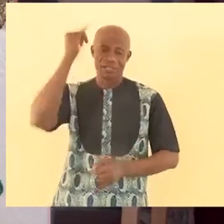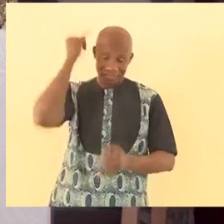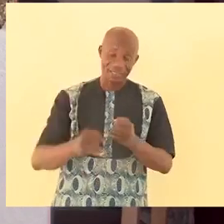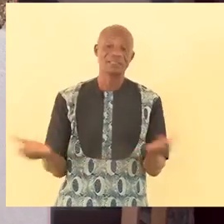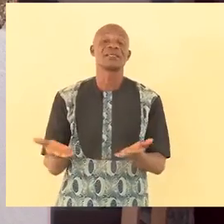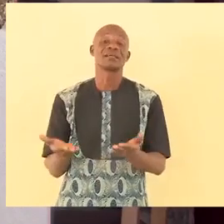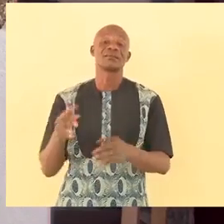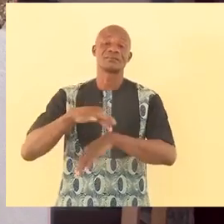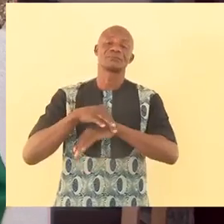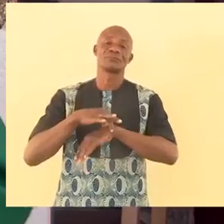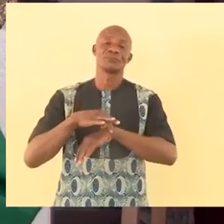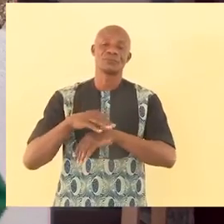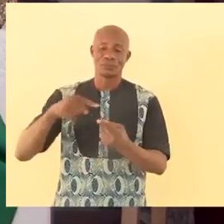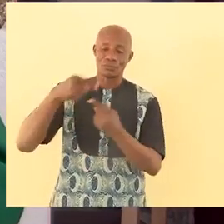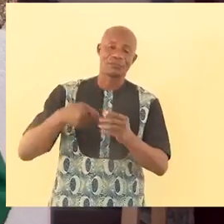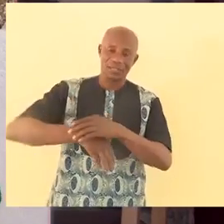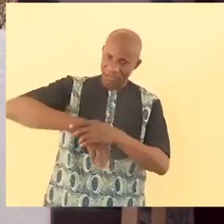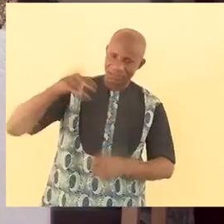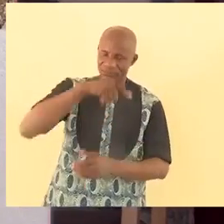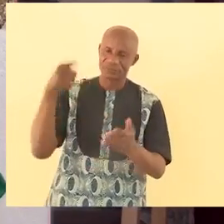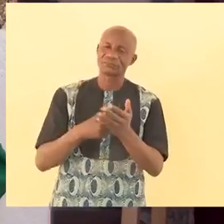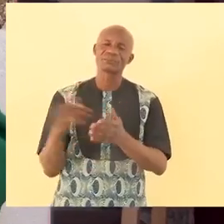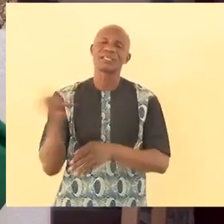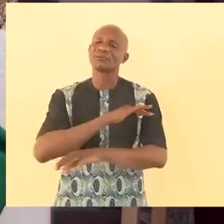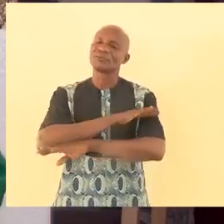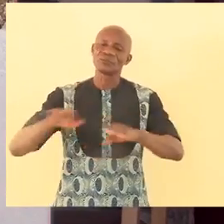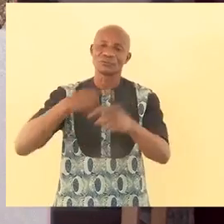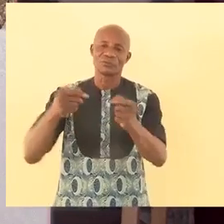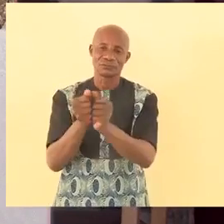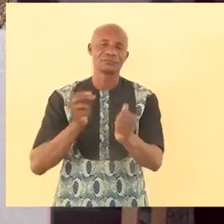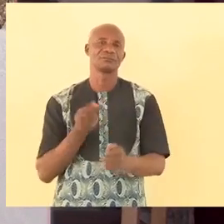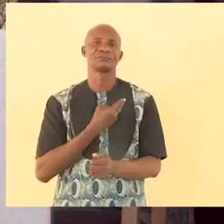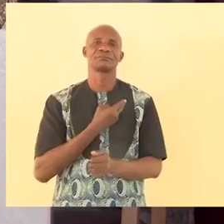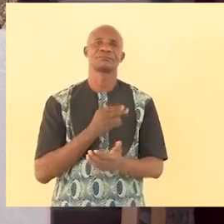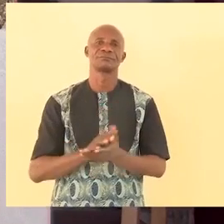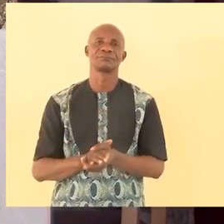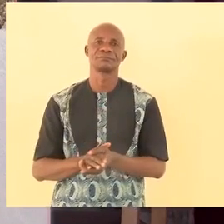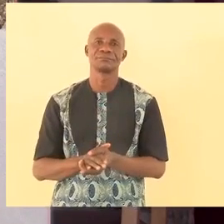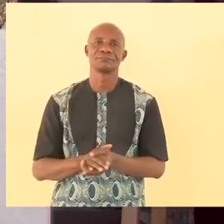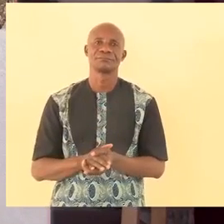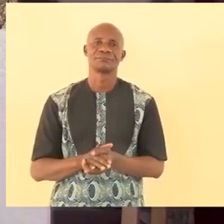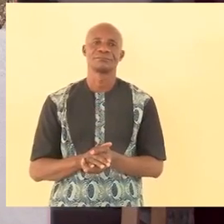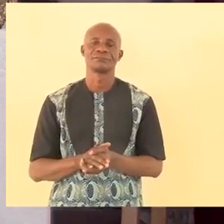earthbound. When we are out of this place, they don't go with us.